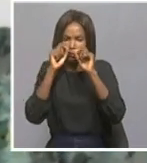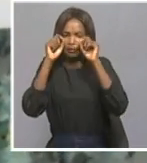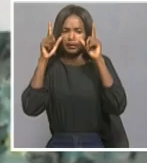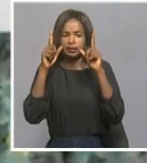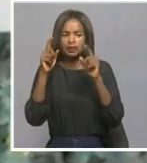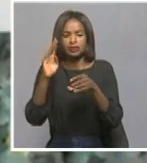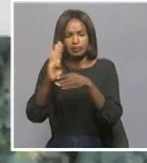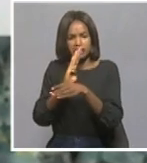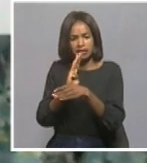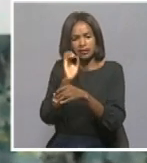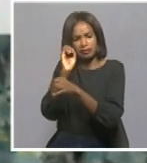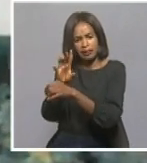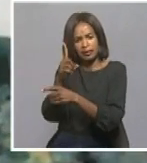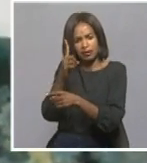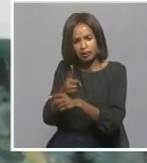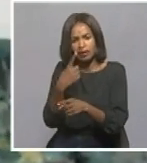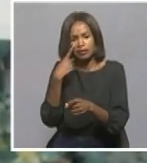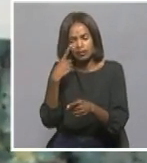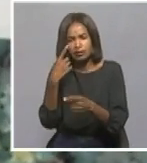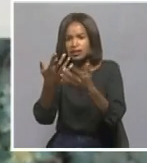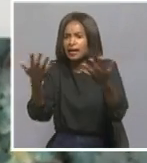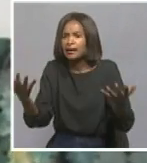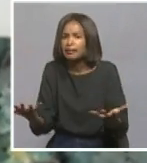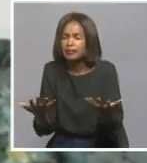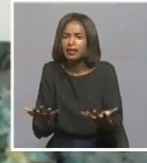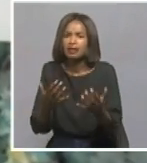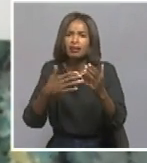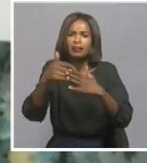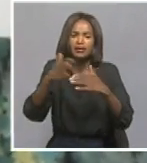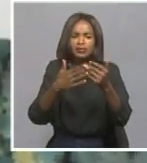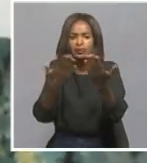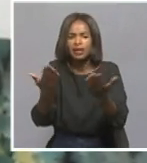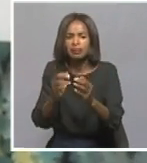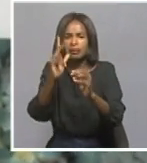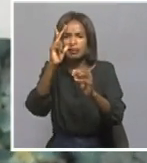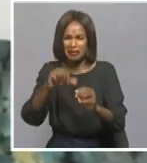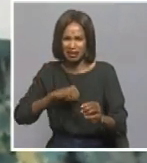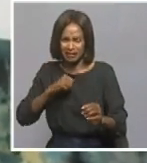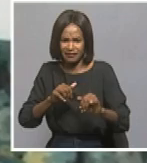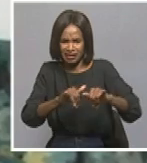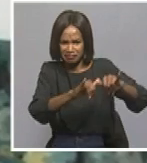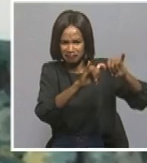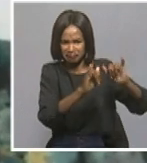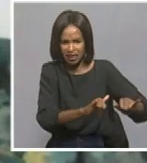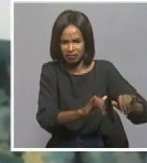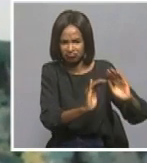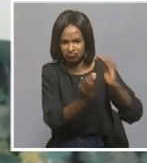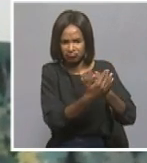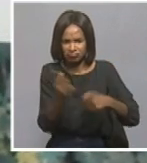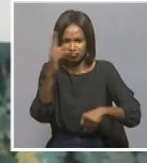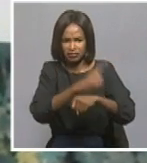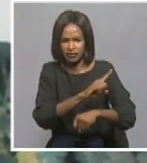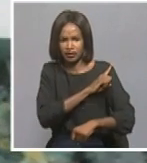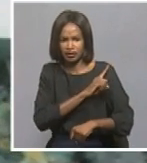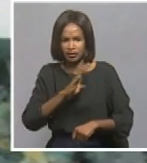made proposals in terms of really identifying facilities that can also be prepared, and we mobilize businesses mm-hmm. to ensure that they are able to provide, you know,